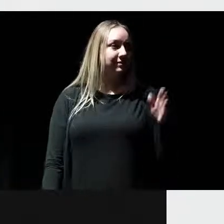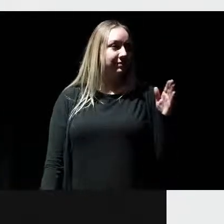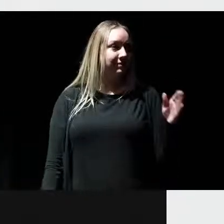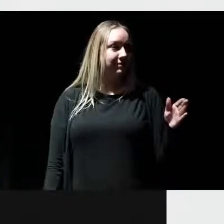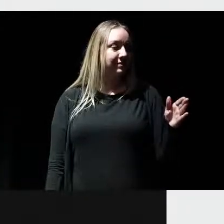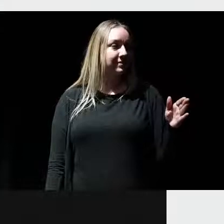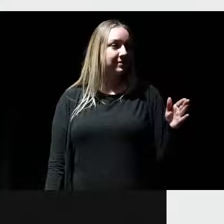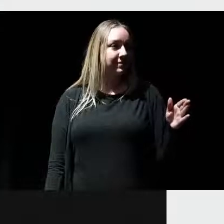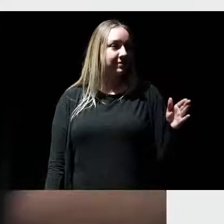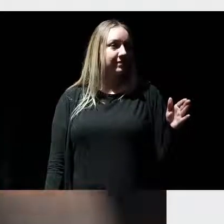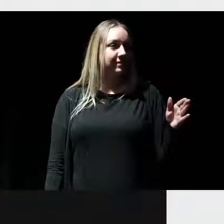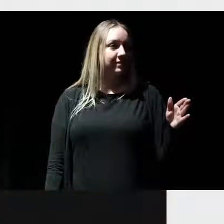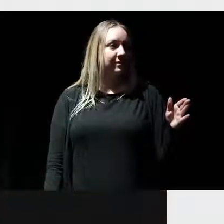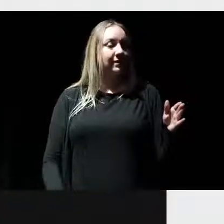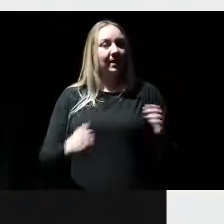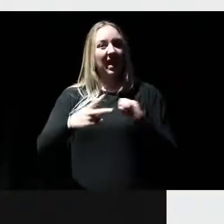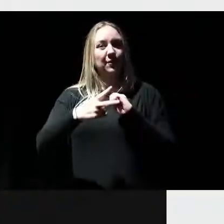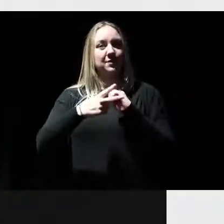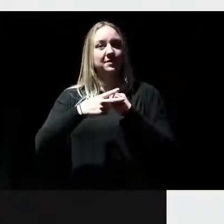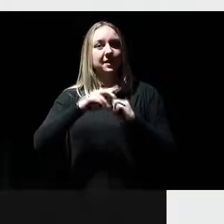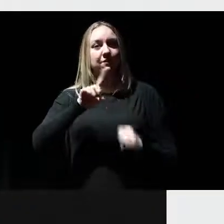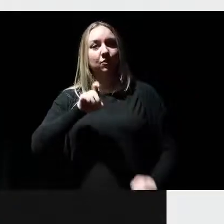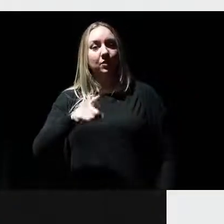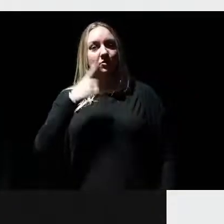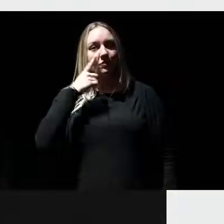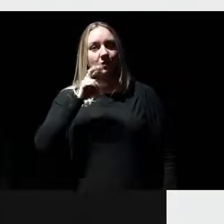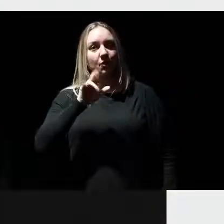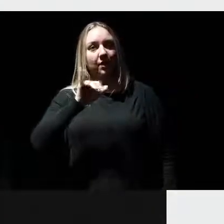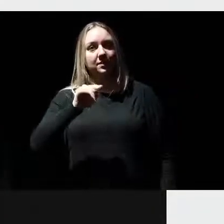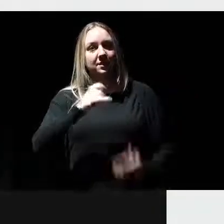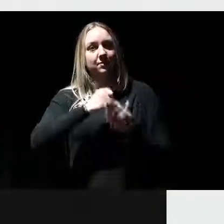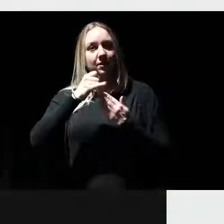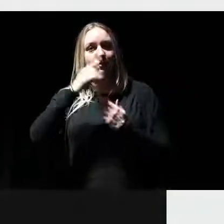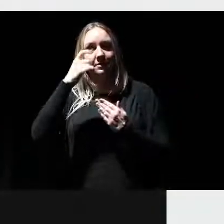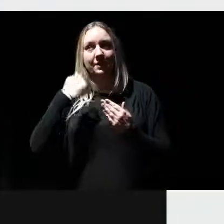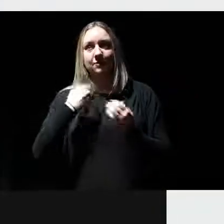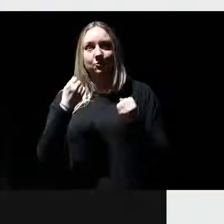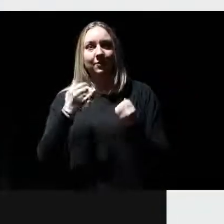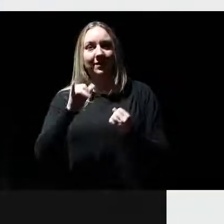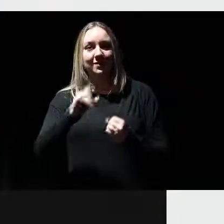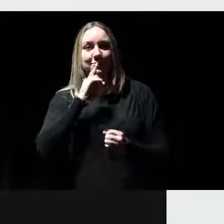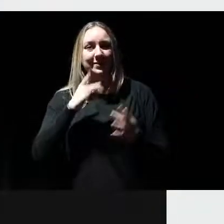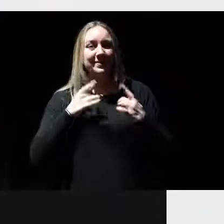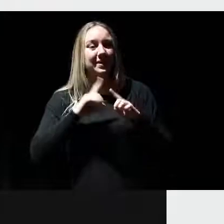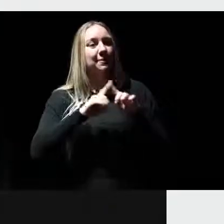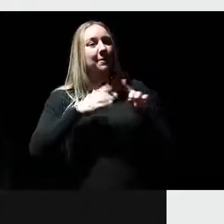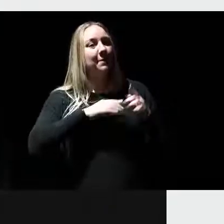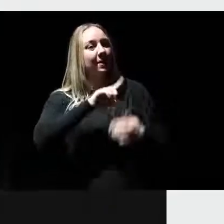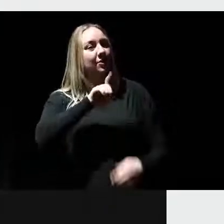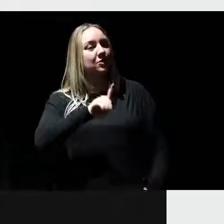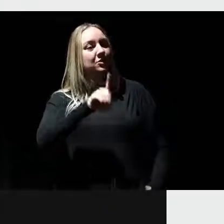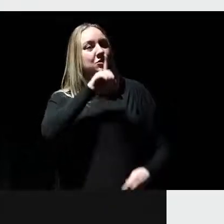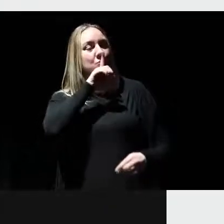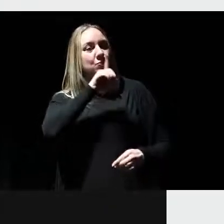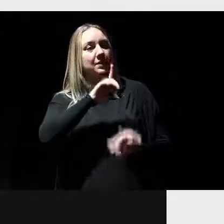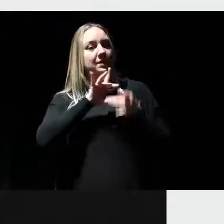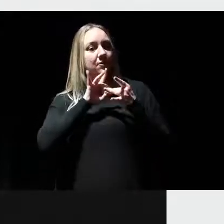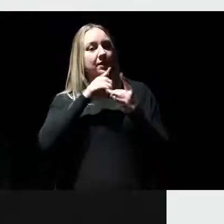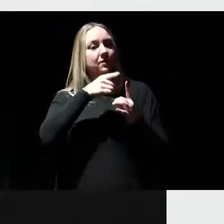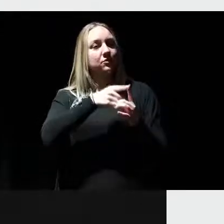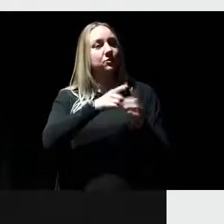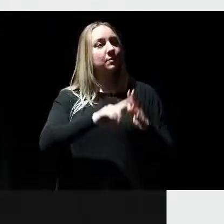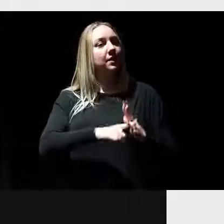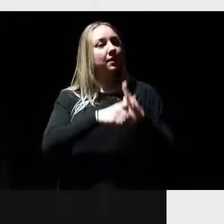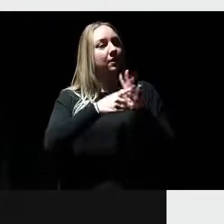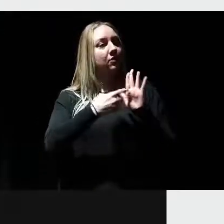I'll save the questions for the RIT project because that's so exciting. My question goes back to the very beginning when you were showing the Boston